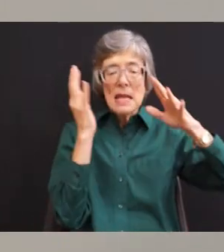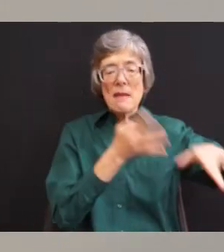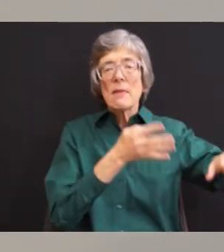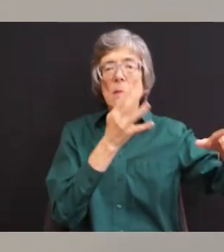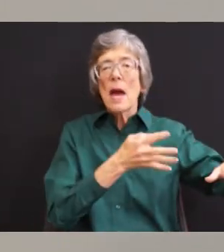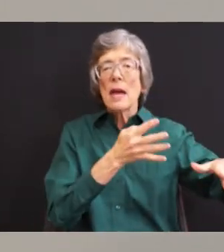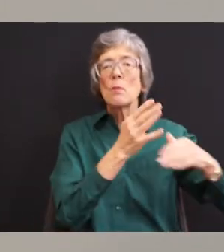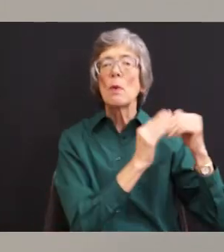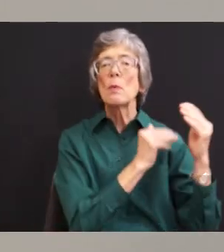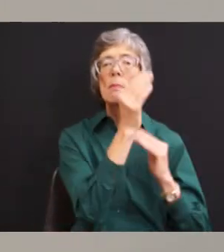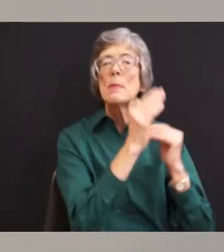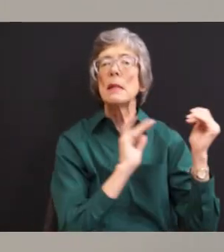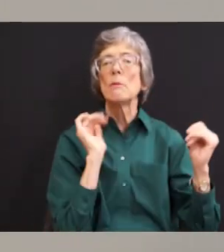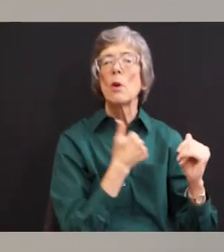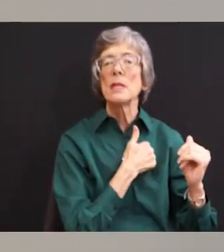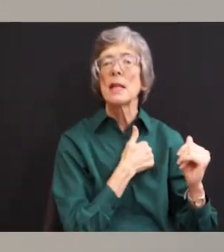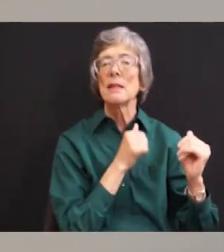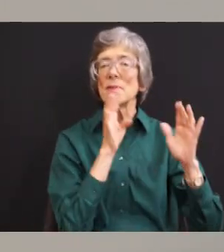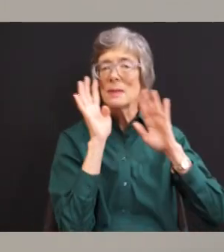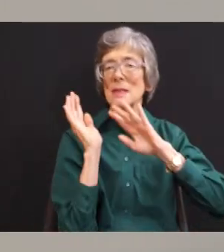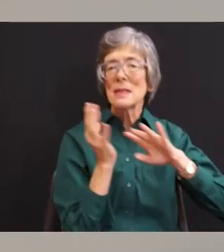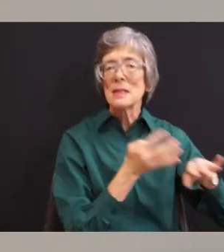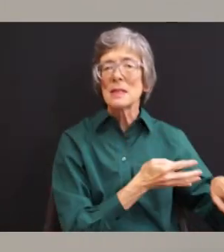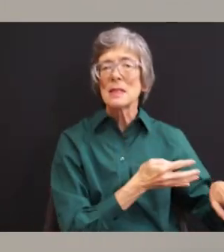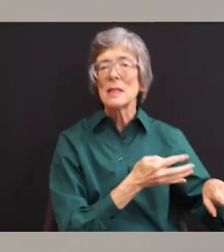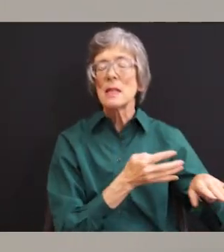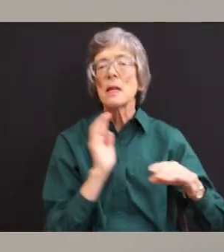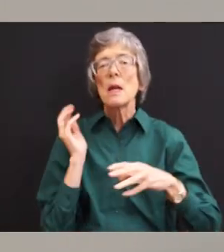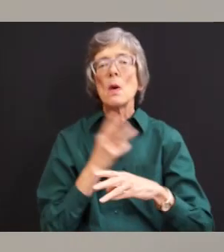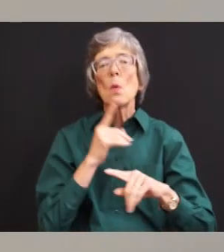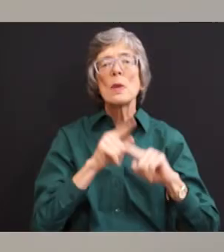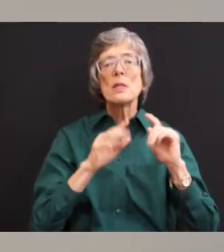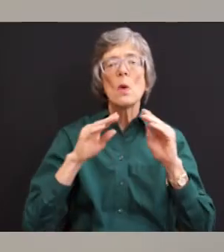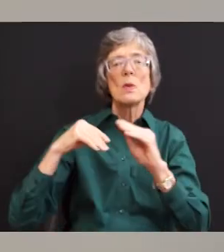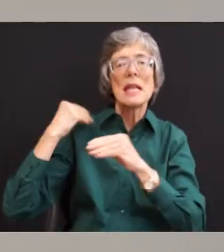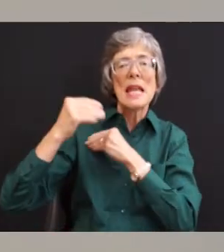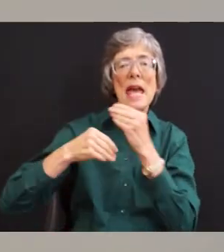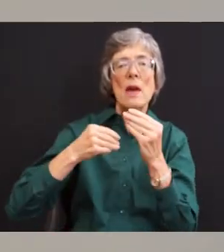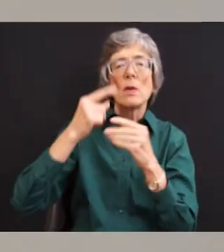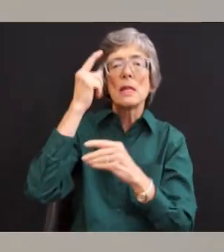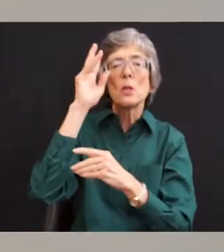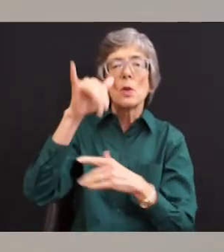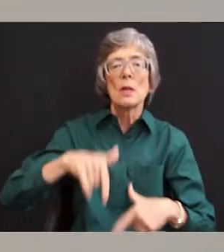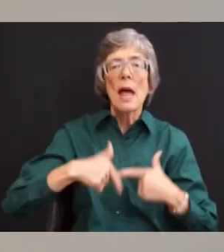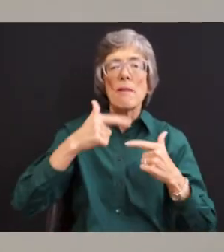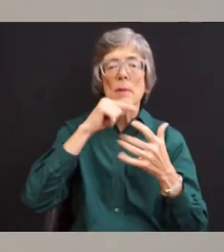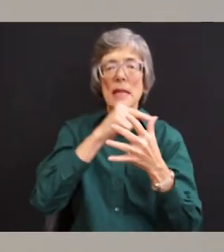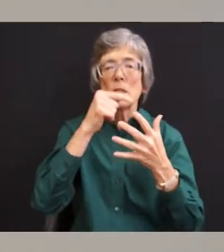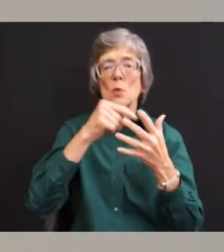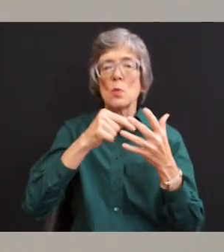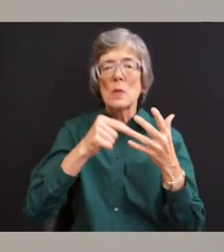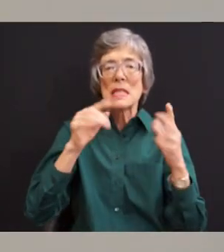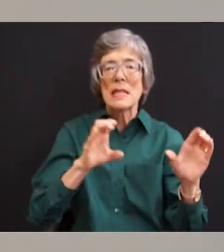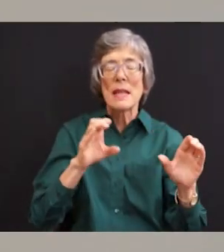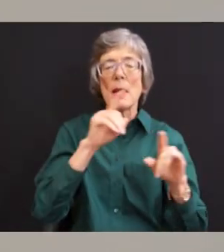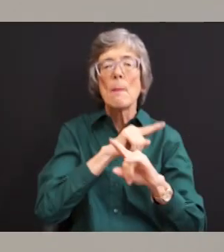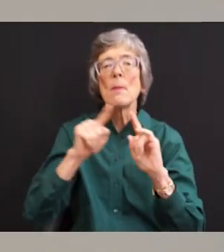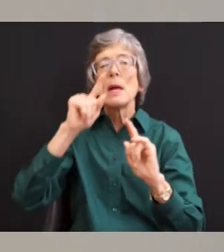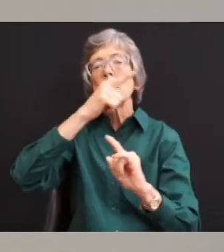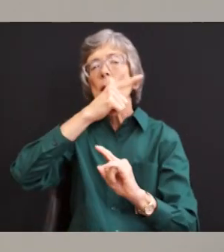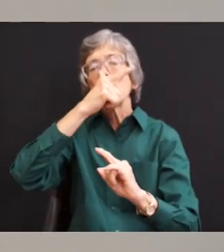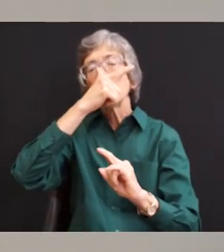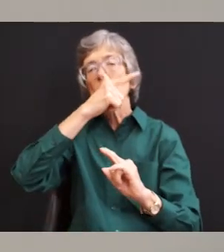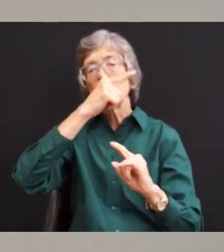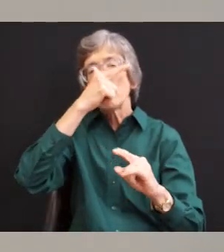for ourselves. We don't inherit eternal life because we did it, but because of all the